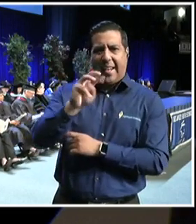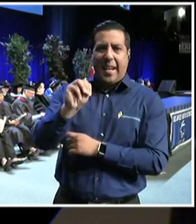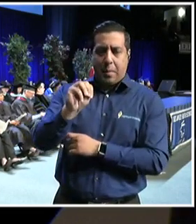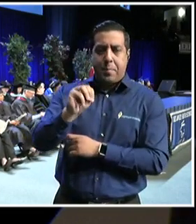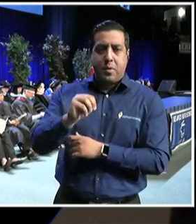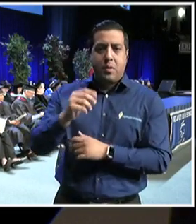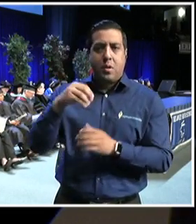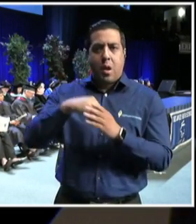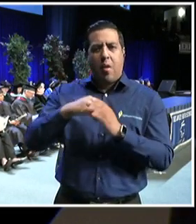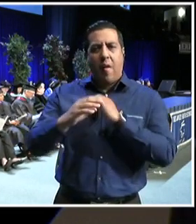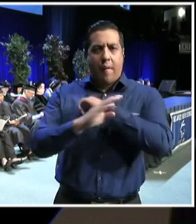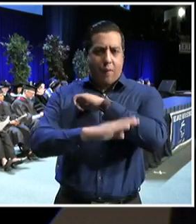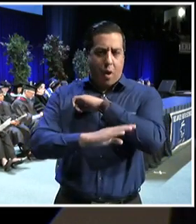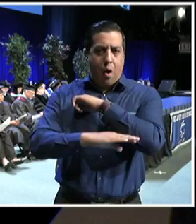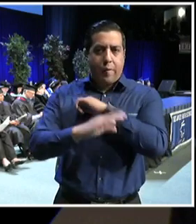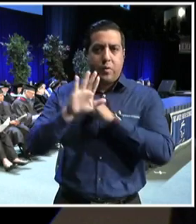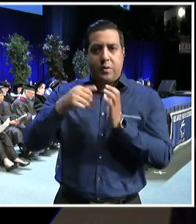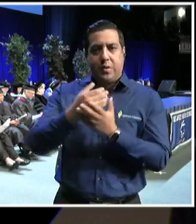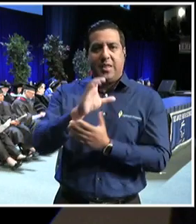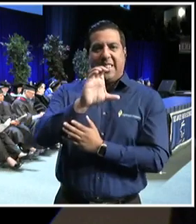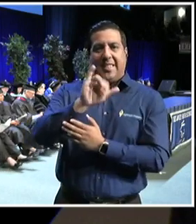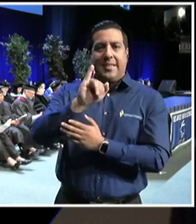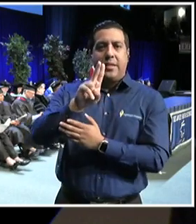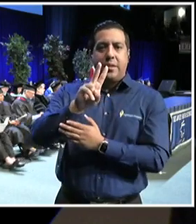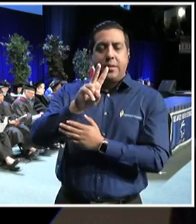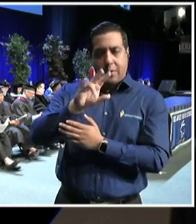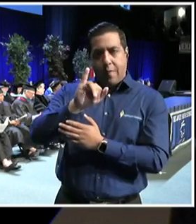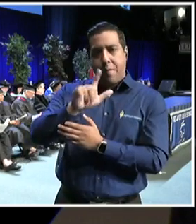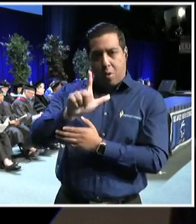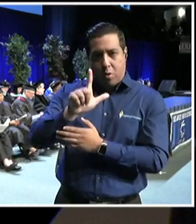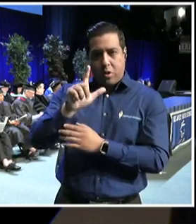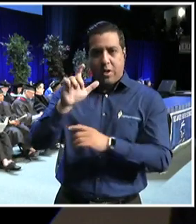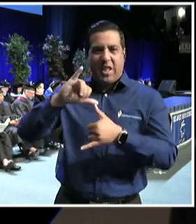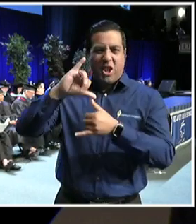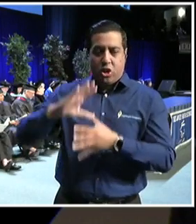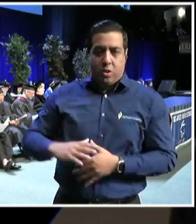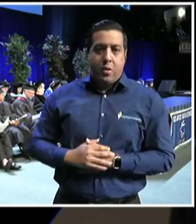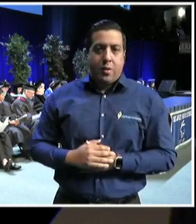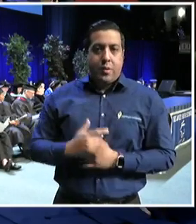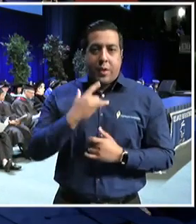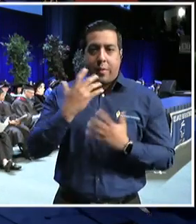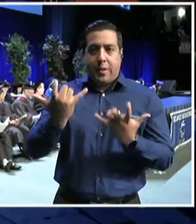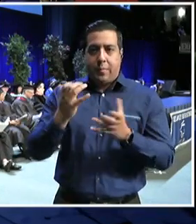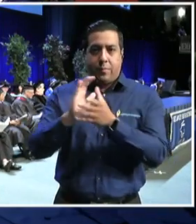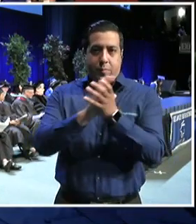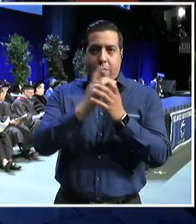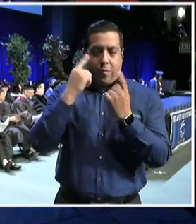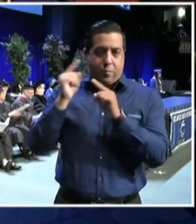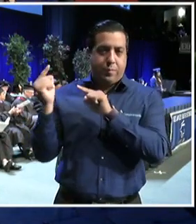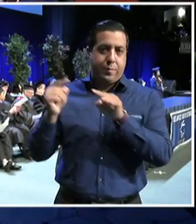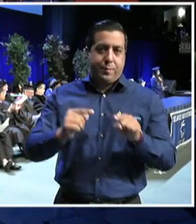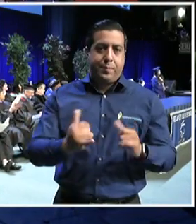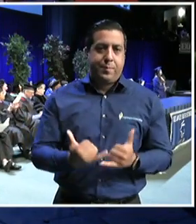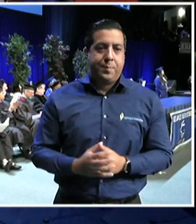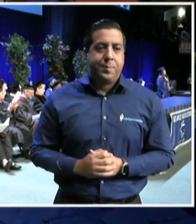fall, majoring in civil engineering. Please greet Ms. Nellie Canales.